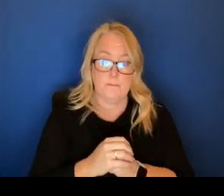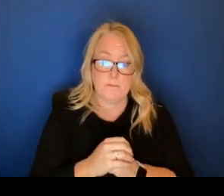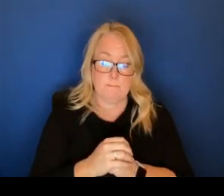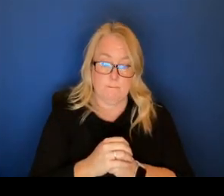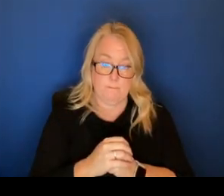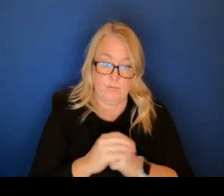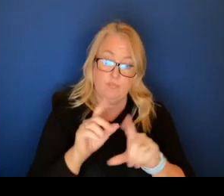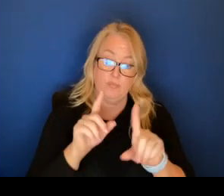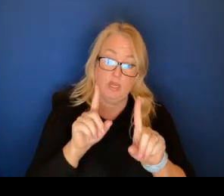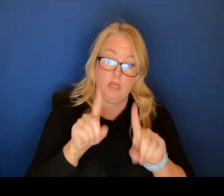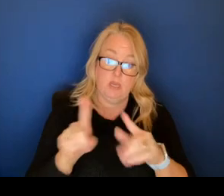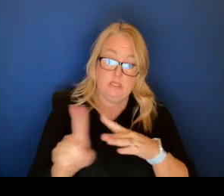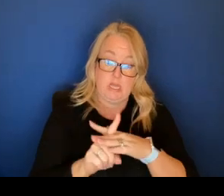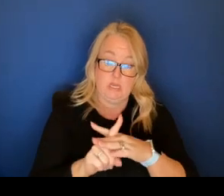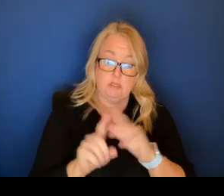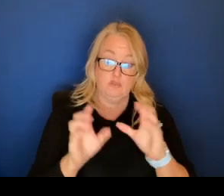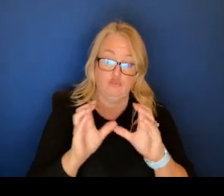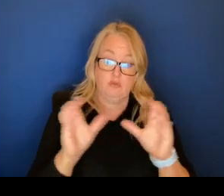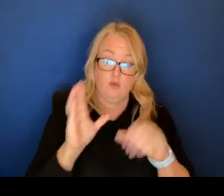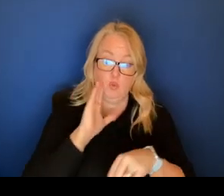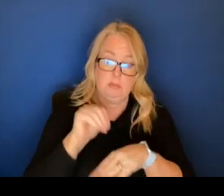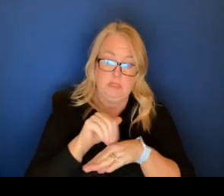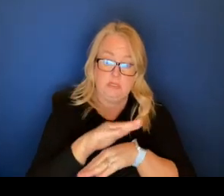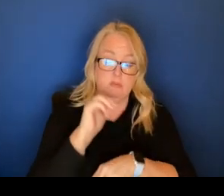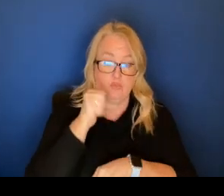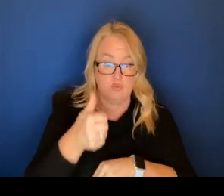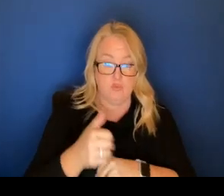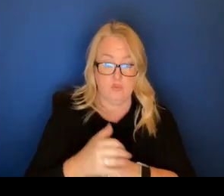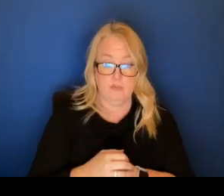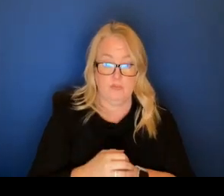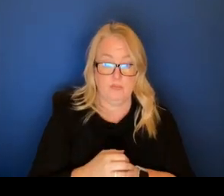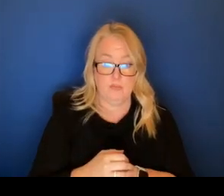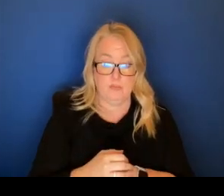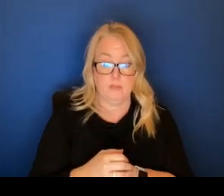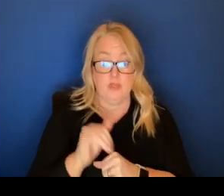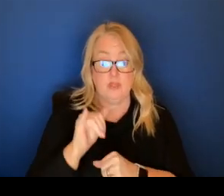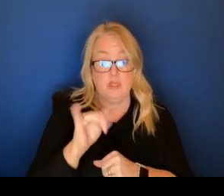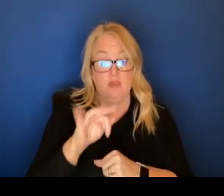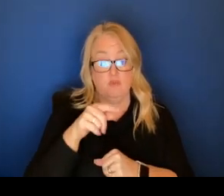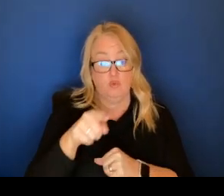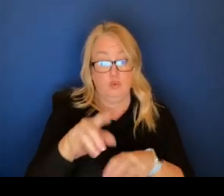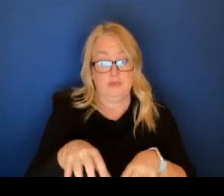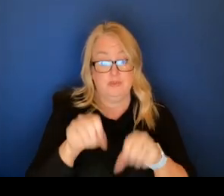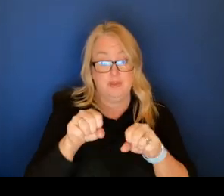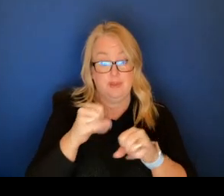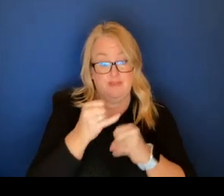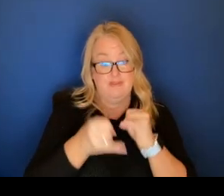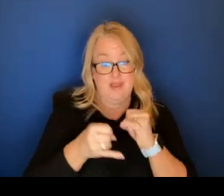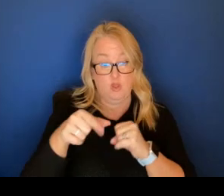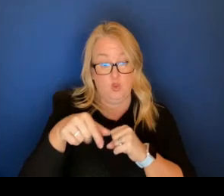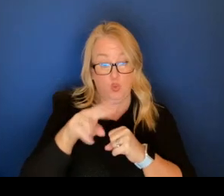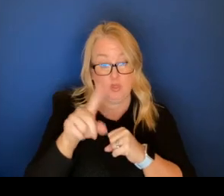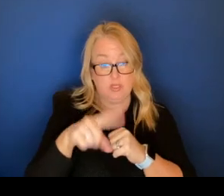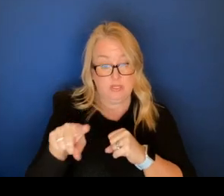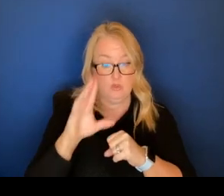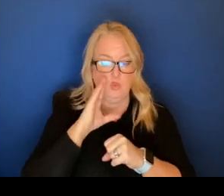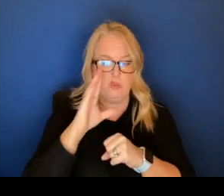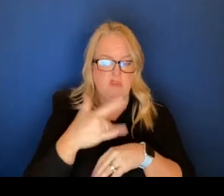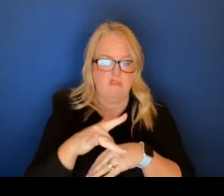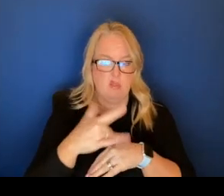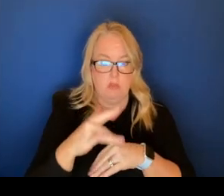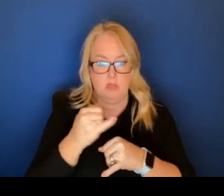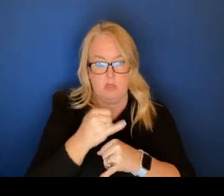The attendance certificate will be sent tomorrow. If you take the final quiz, which will be available